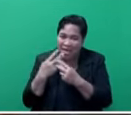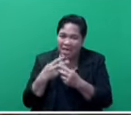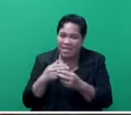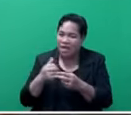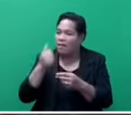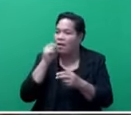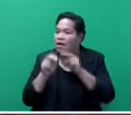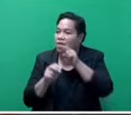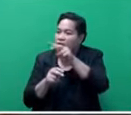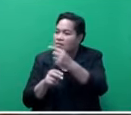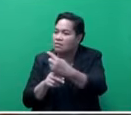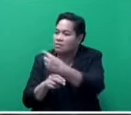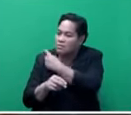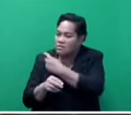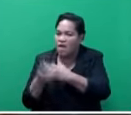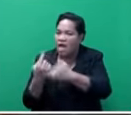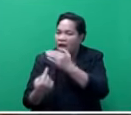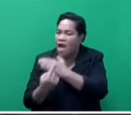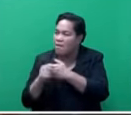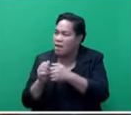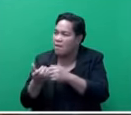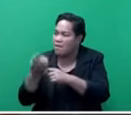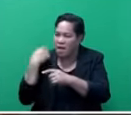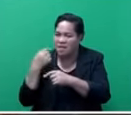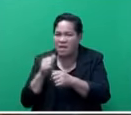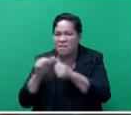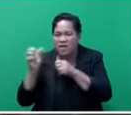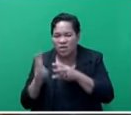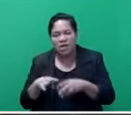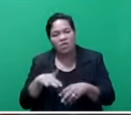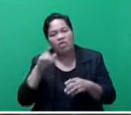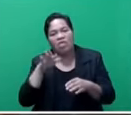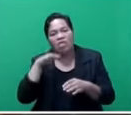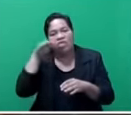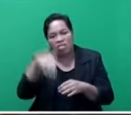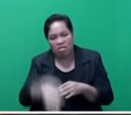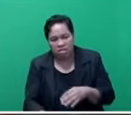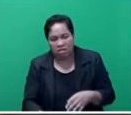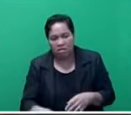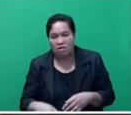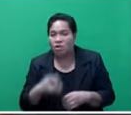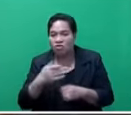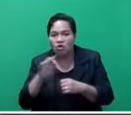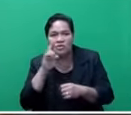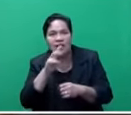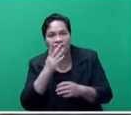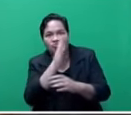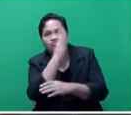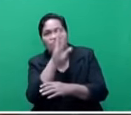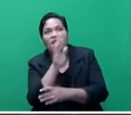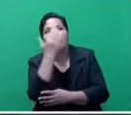whatever happened in the past is the best way, you will crash, because you look in the mirror, you don't see the tree that's in front of you. So